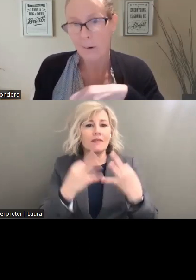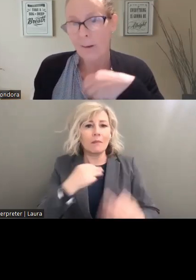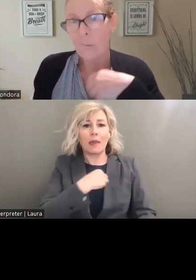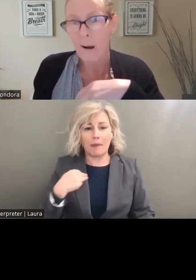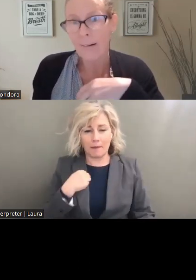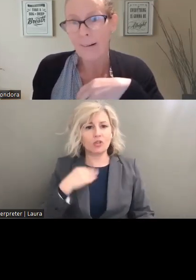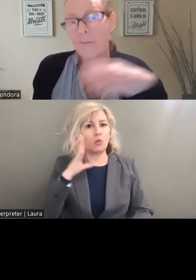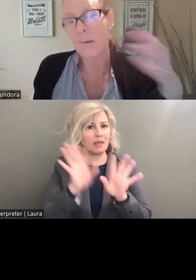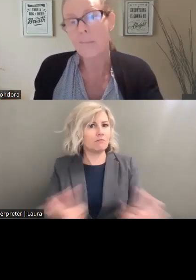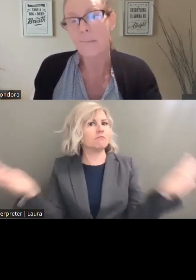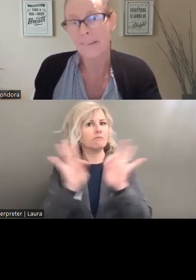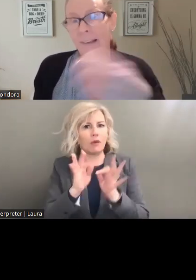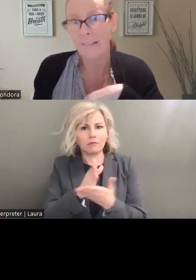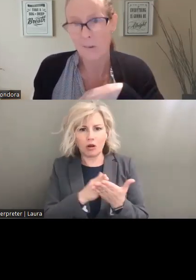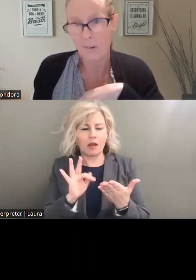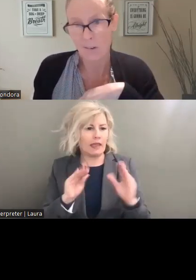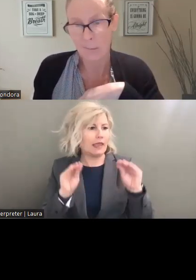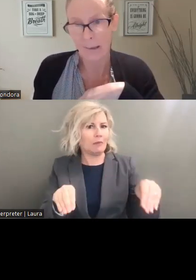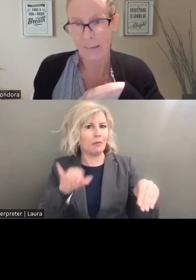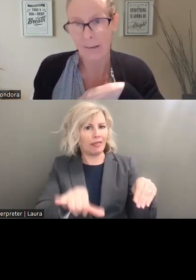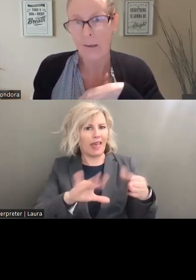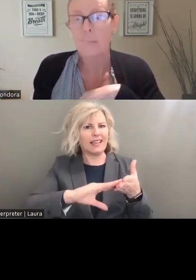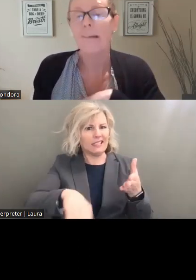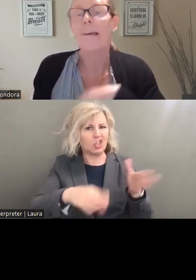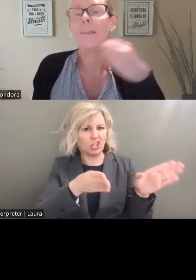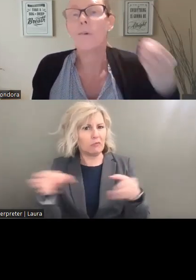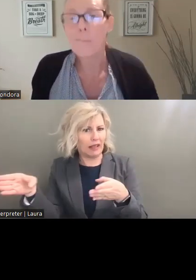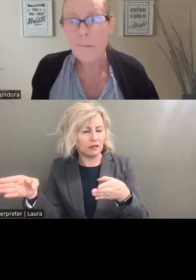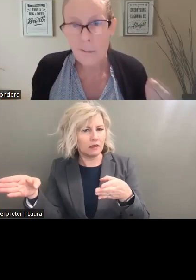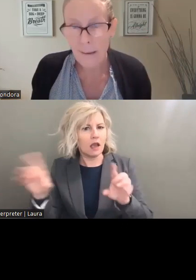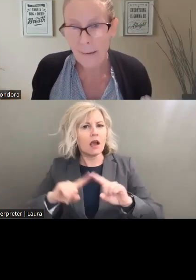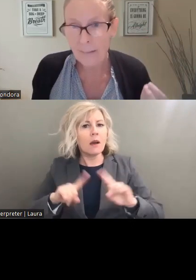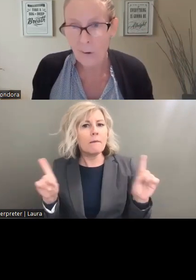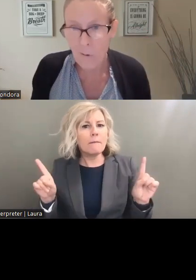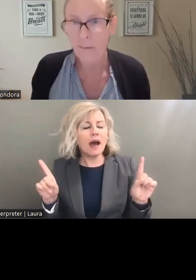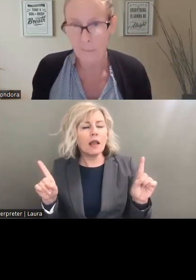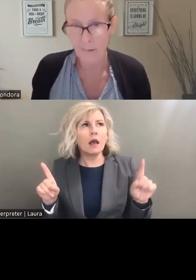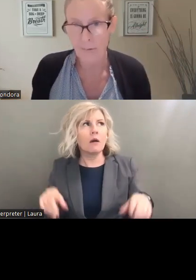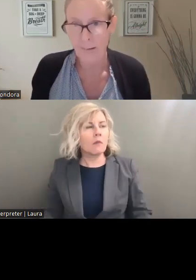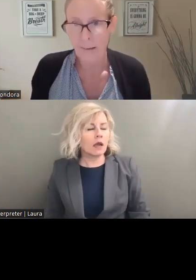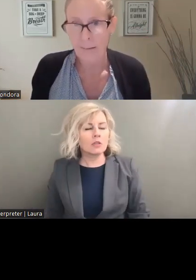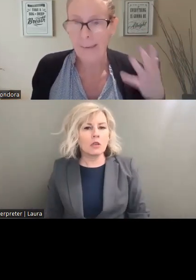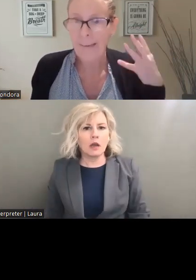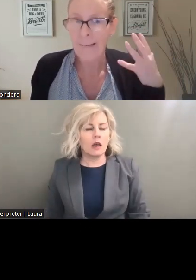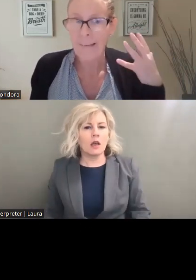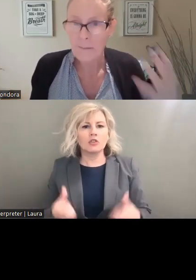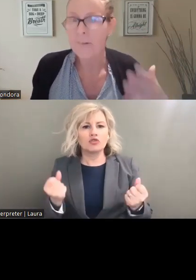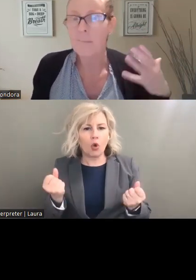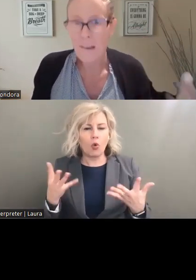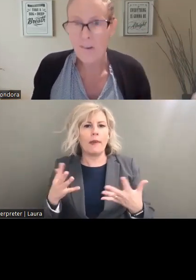to be a critical part of implementing that discharge plan. But yet the hoops that we had to go through to